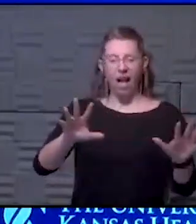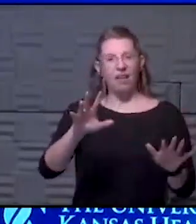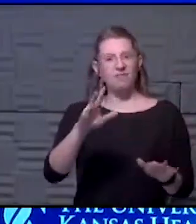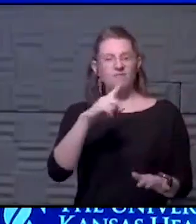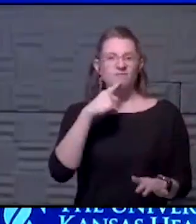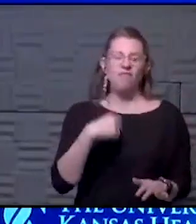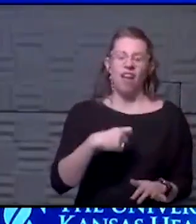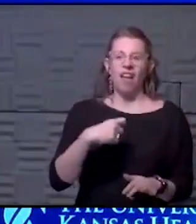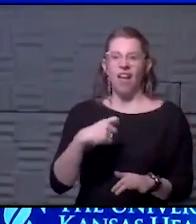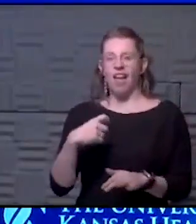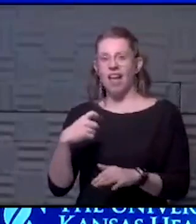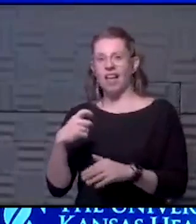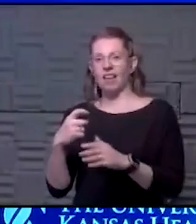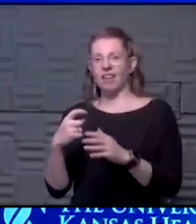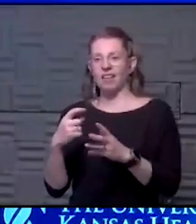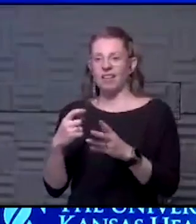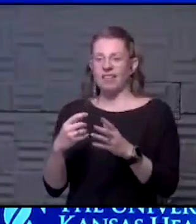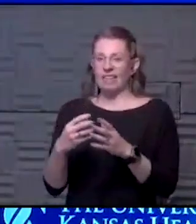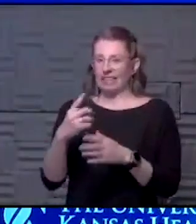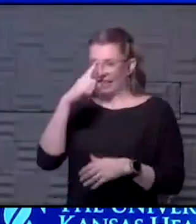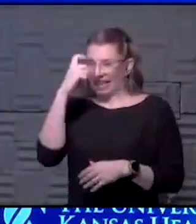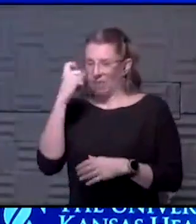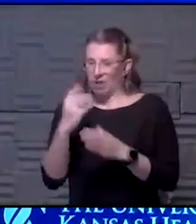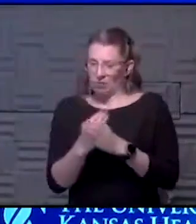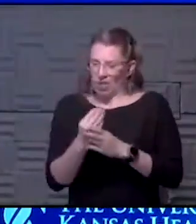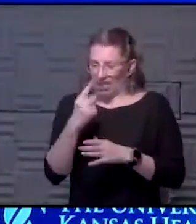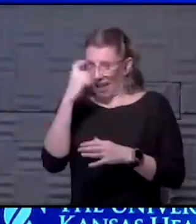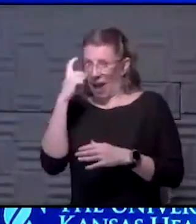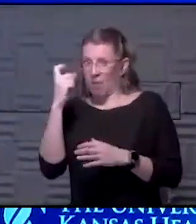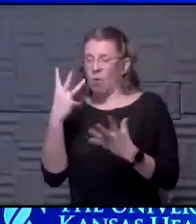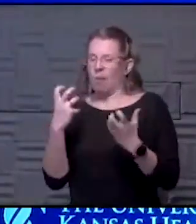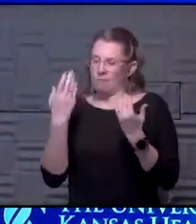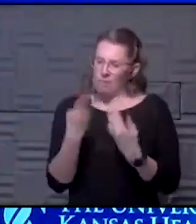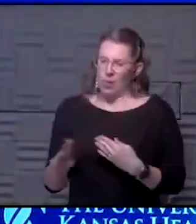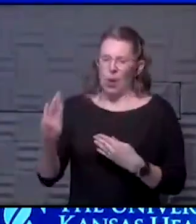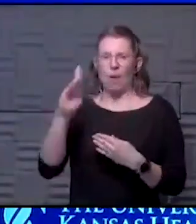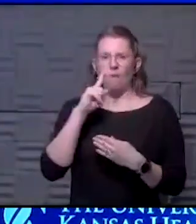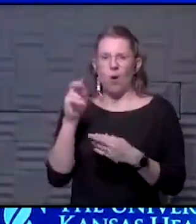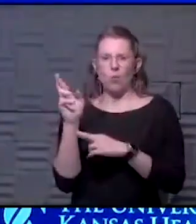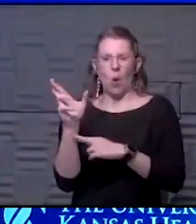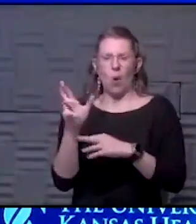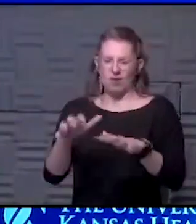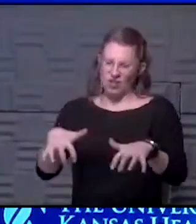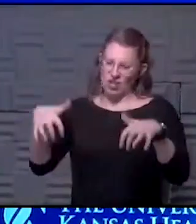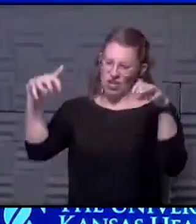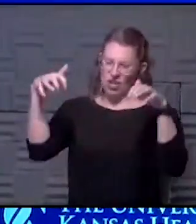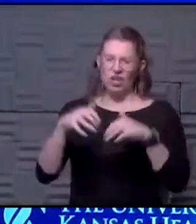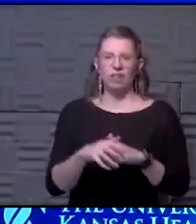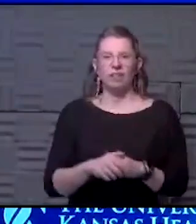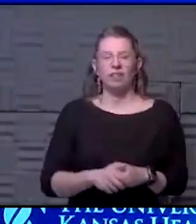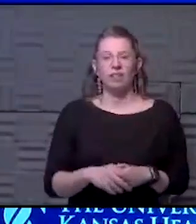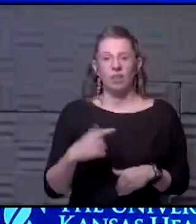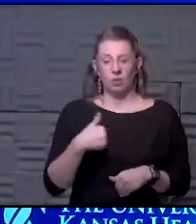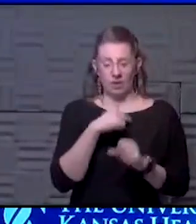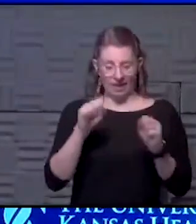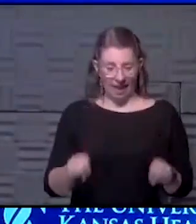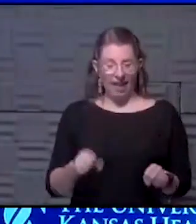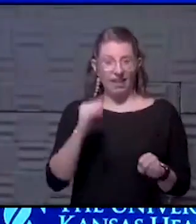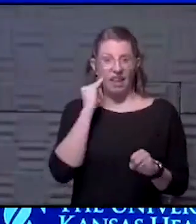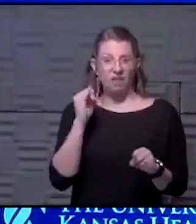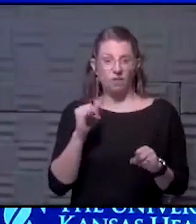this summer, and maybe this spring, but really this summer. And we want to make the cauldron roar. We can do that if we do those